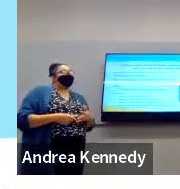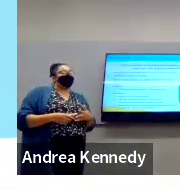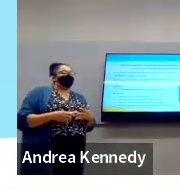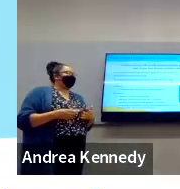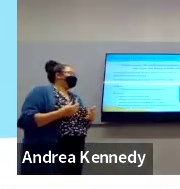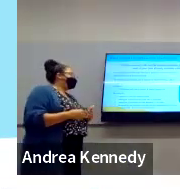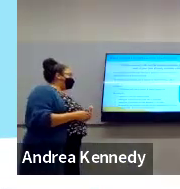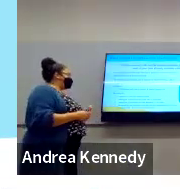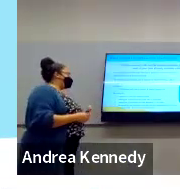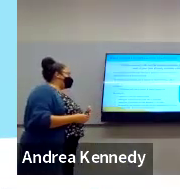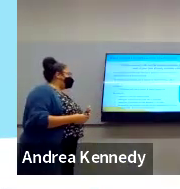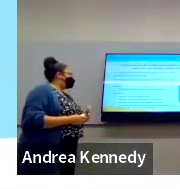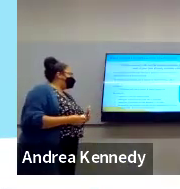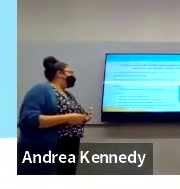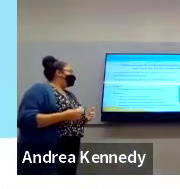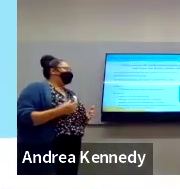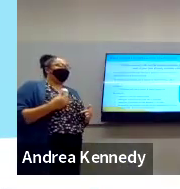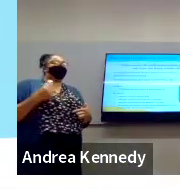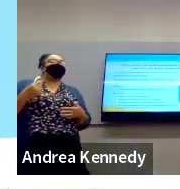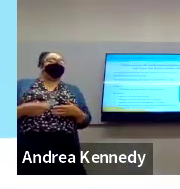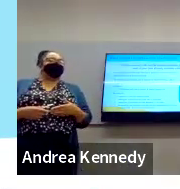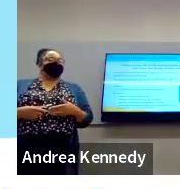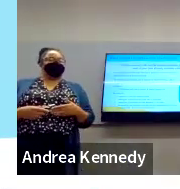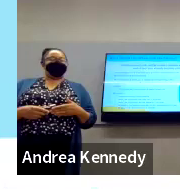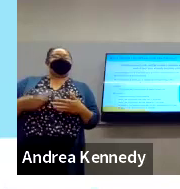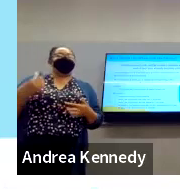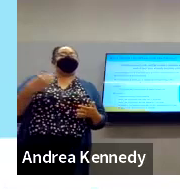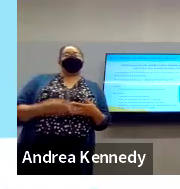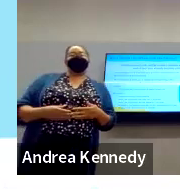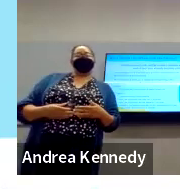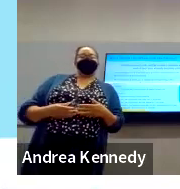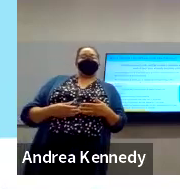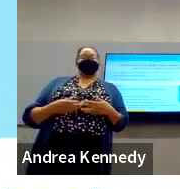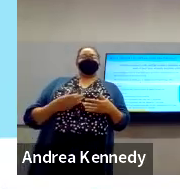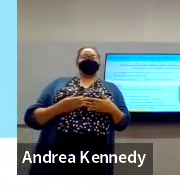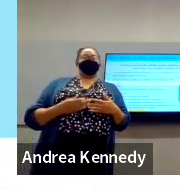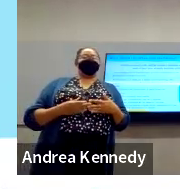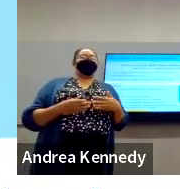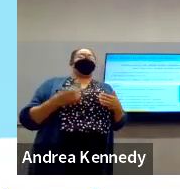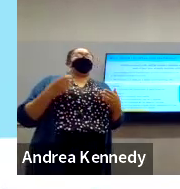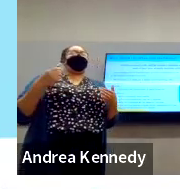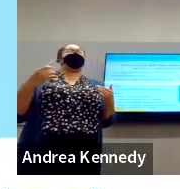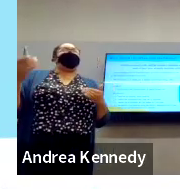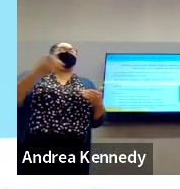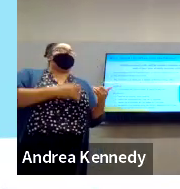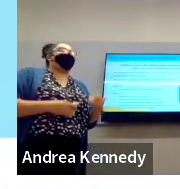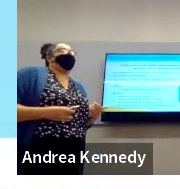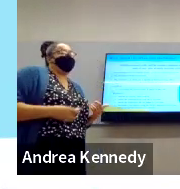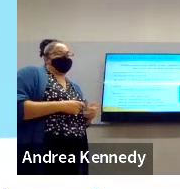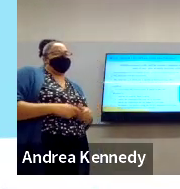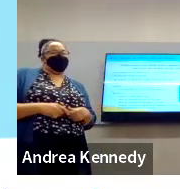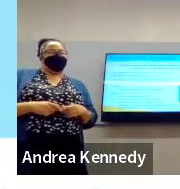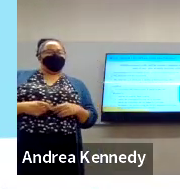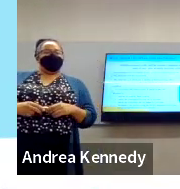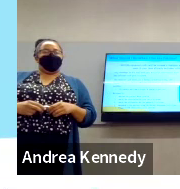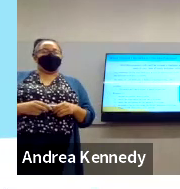verify the information for your property is accurate, and then if you need to respond, you're gonna use that response form and file that back